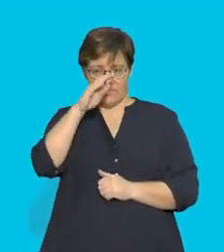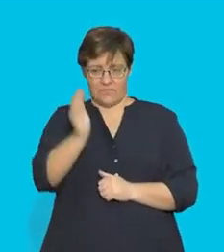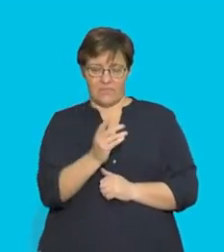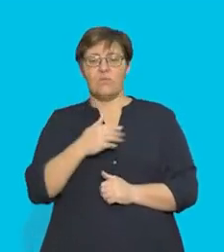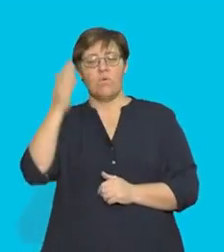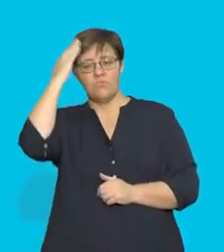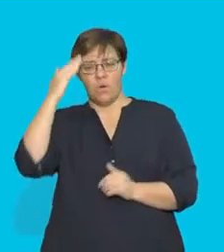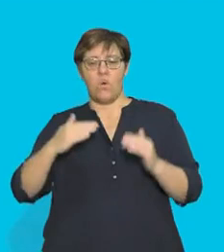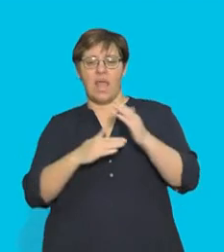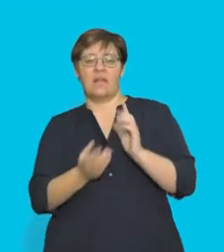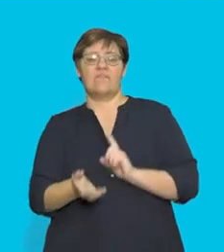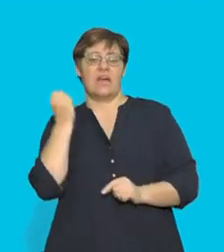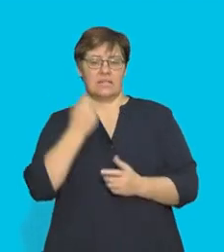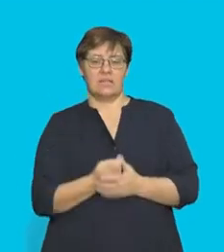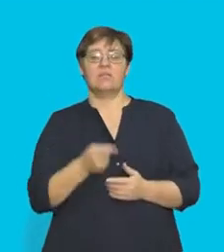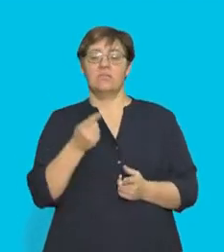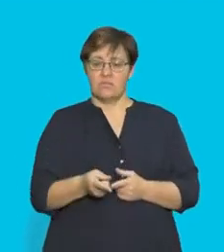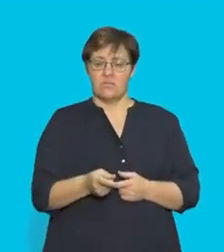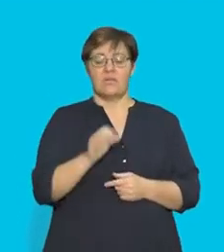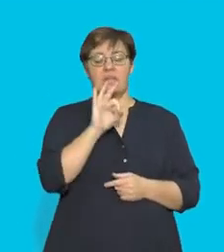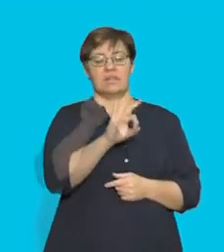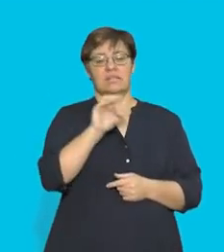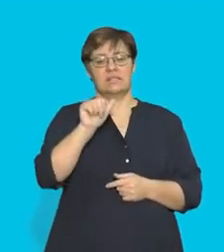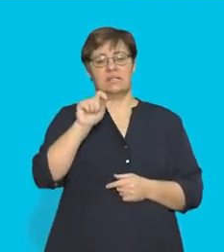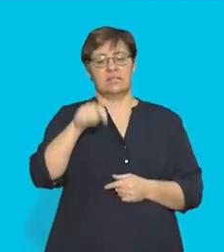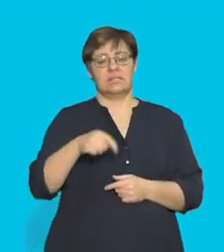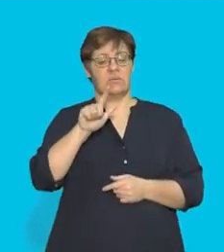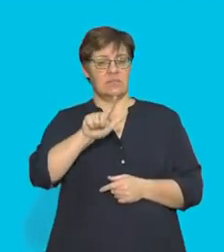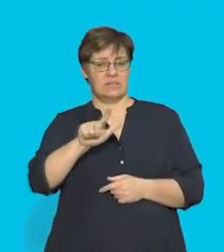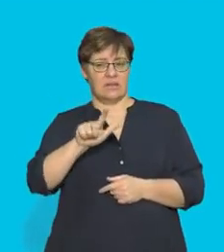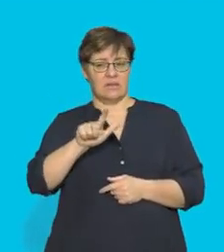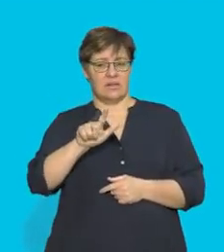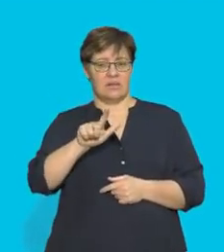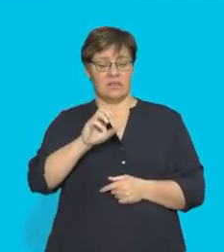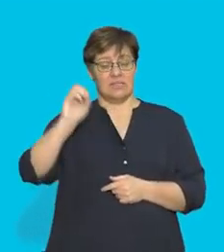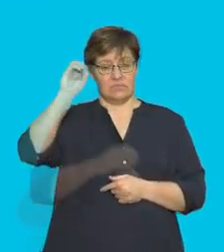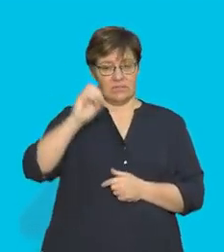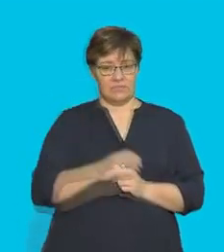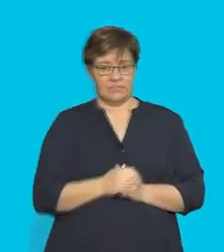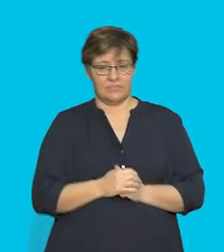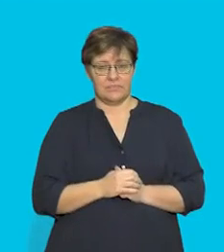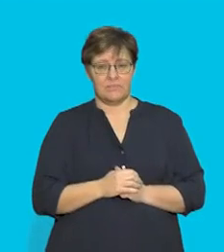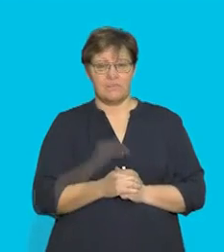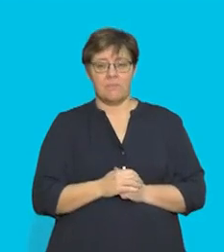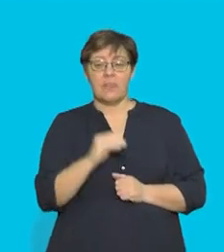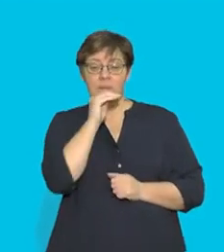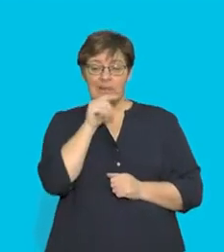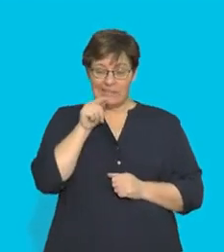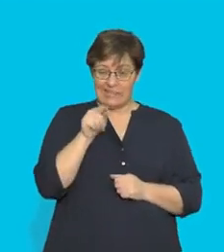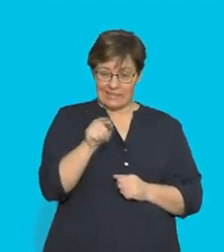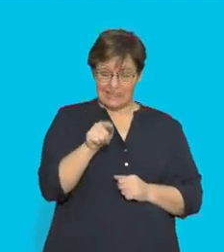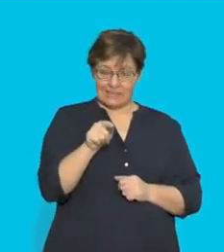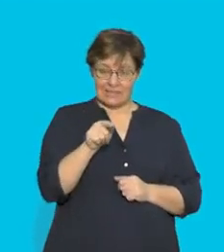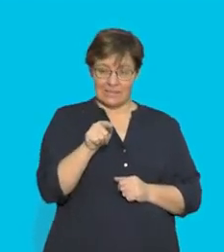how to find the angle then, and so you'll get the angle to be equal to 36.7 degrees. So it means that this